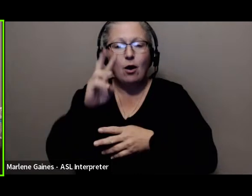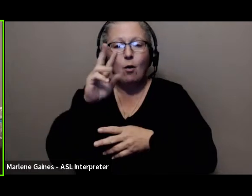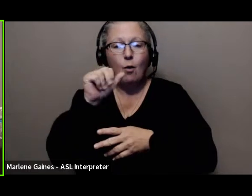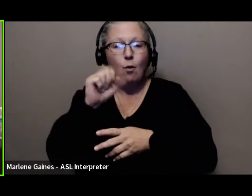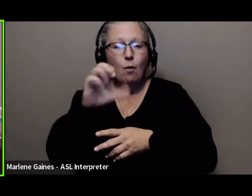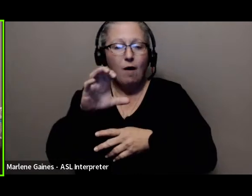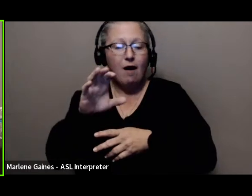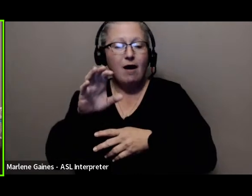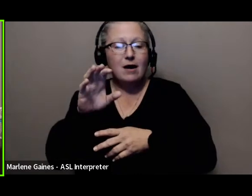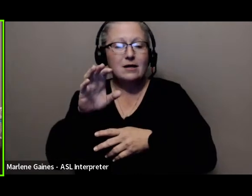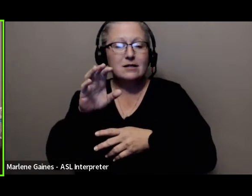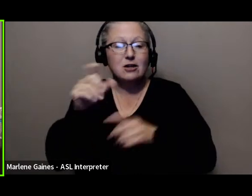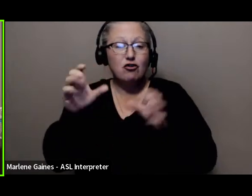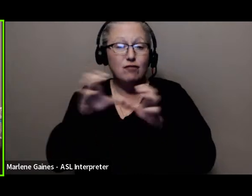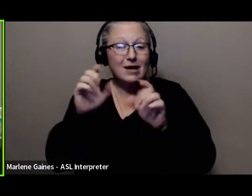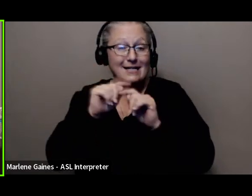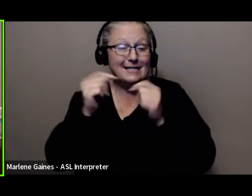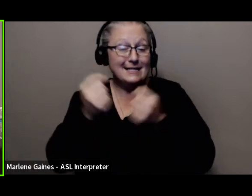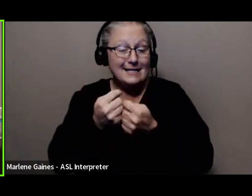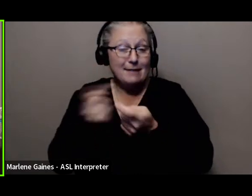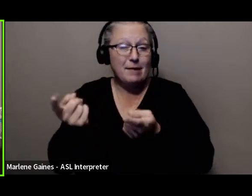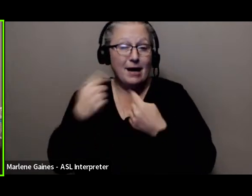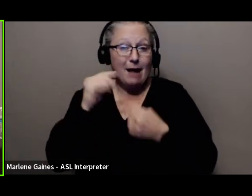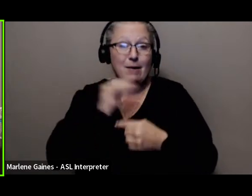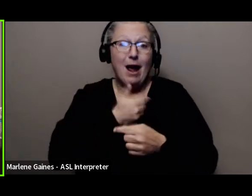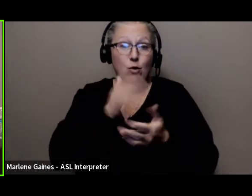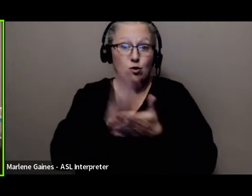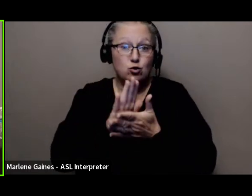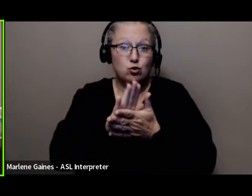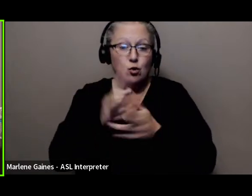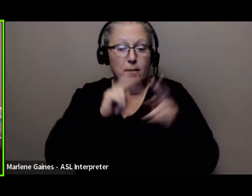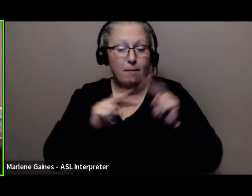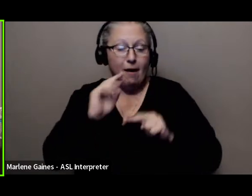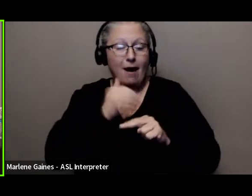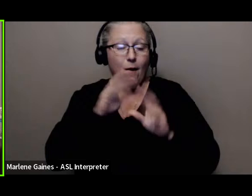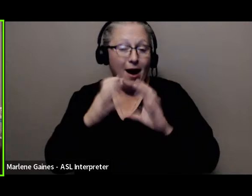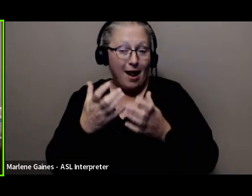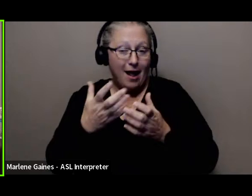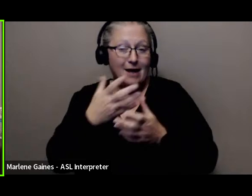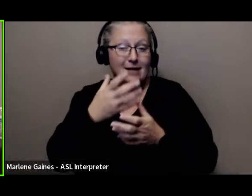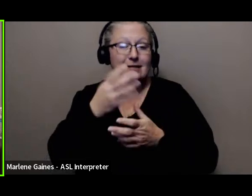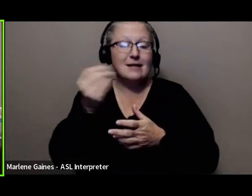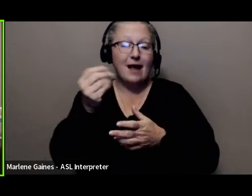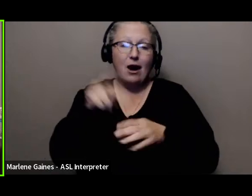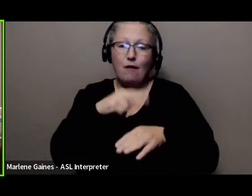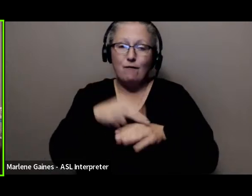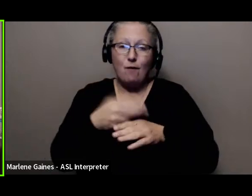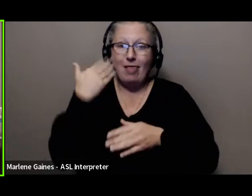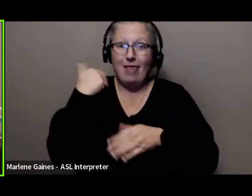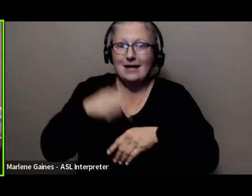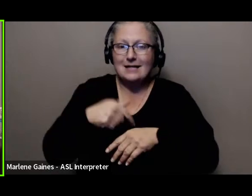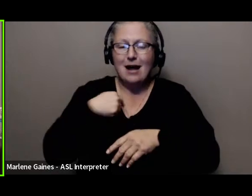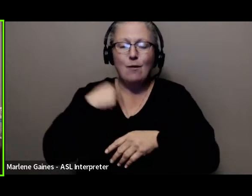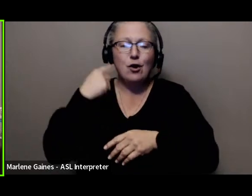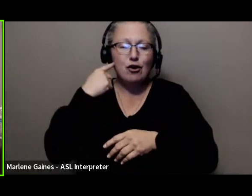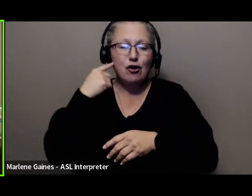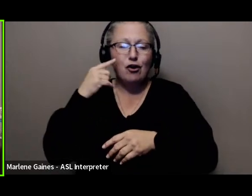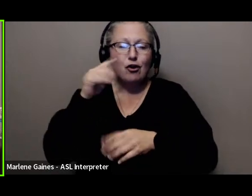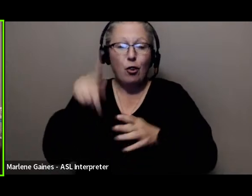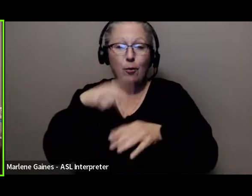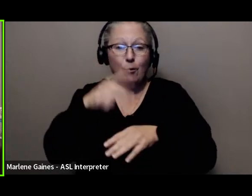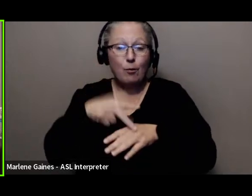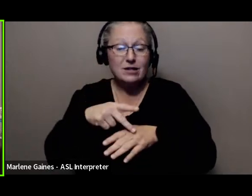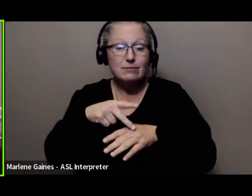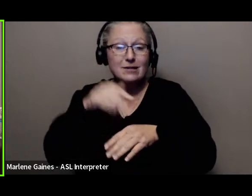WASC's accreditation team came to our schools to monitor classes. And of course, last time we heard the